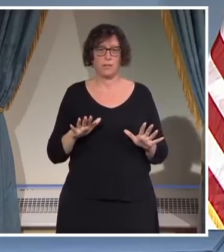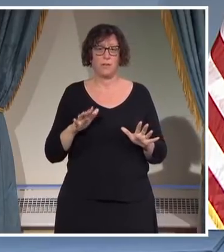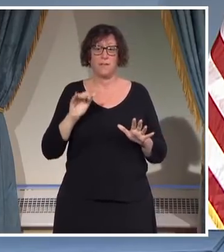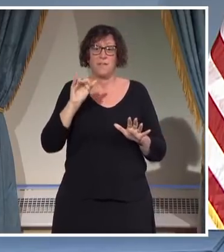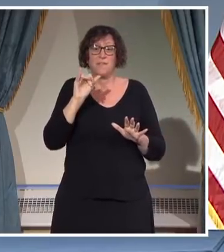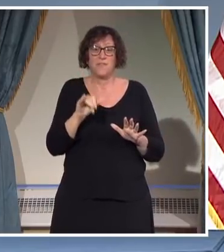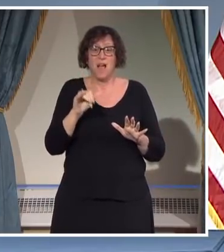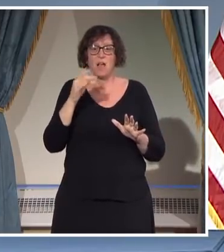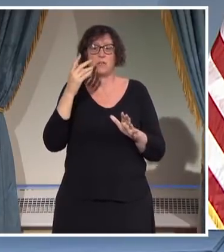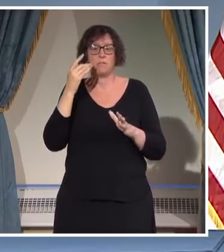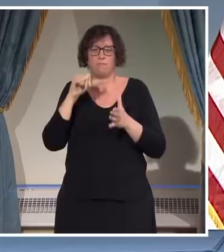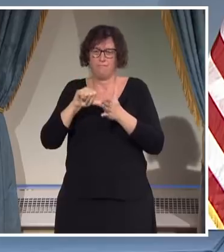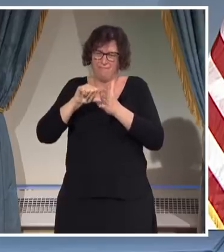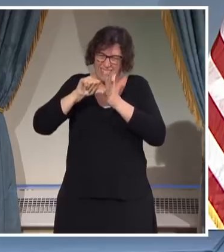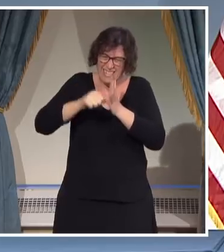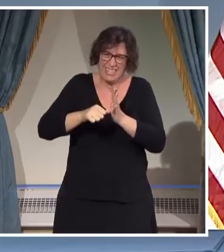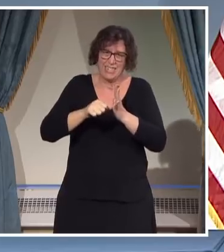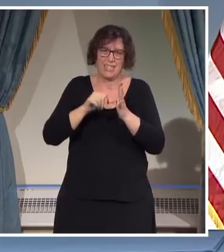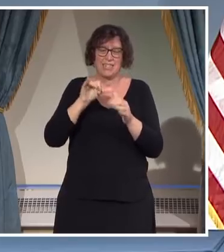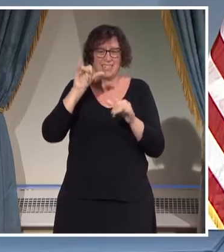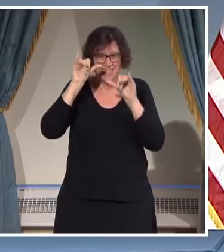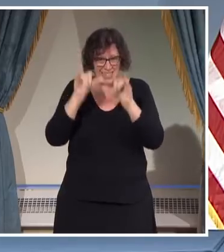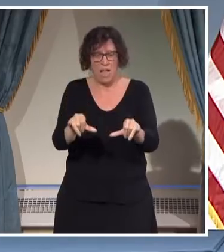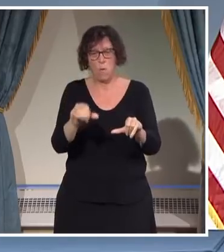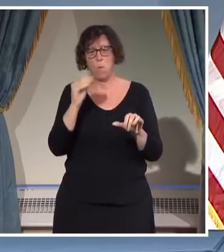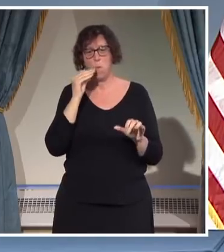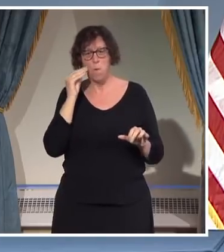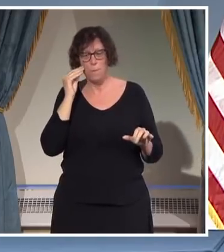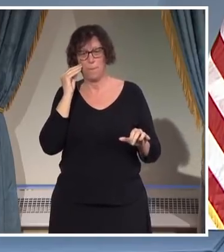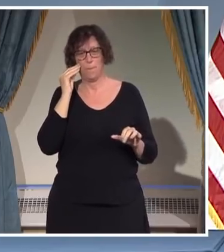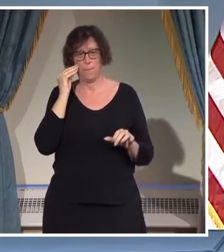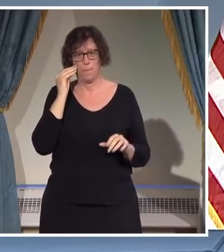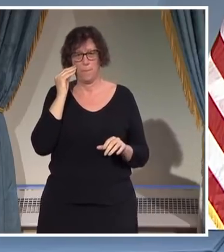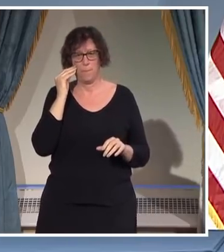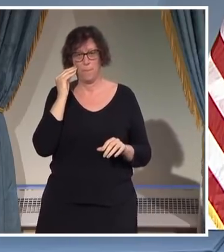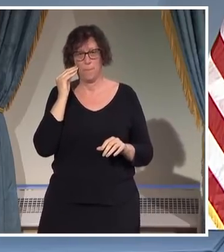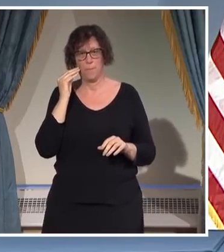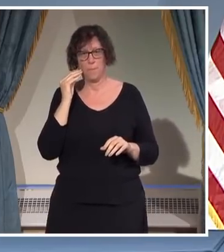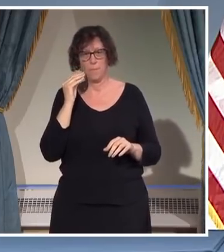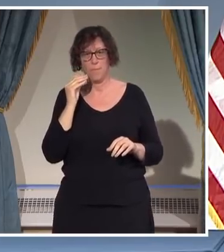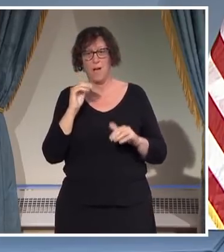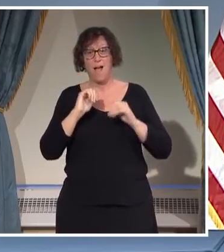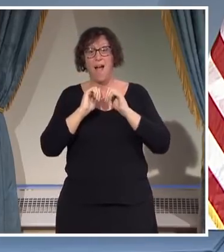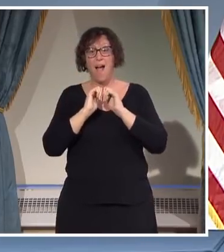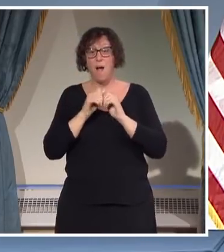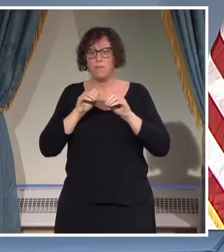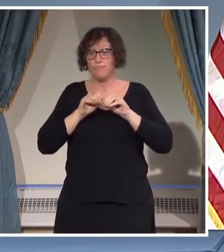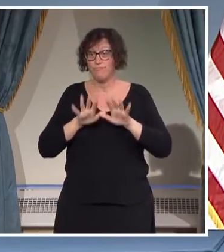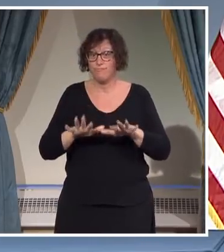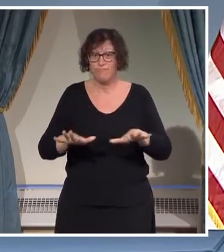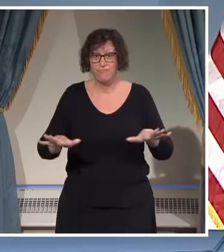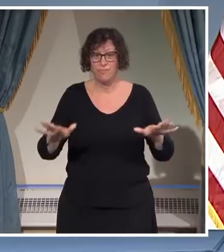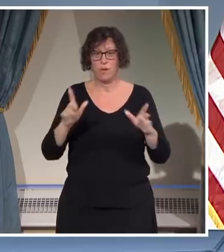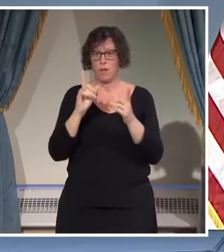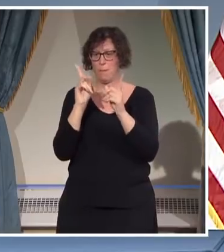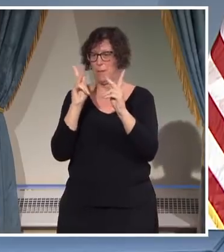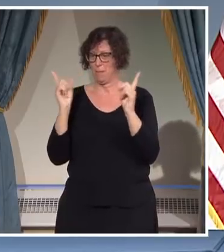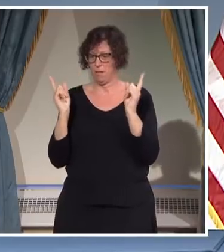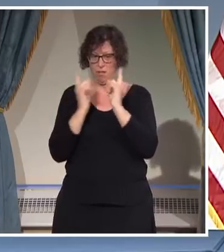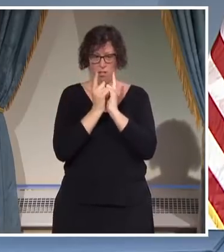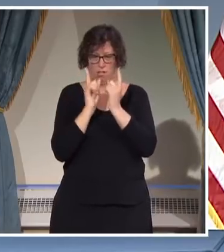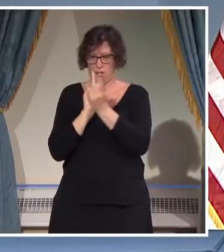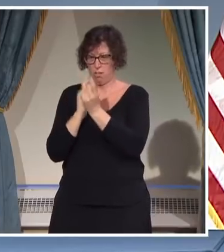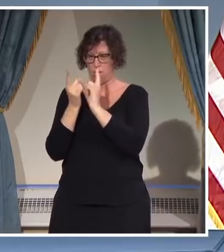that person-to-person transmission is widespread in the community, and 80% of folks will